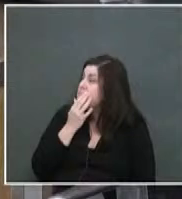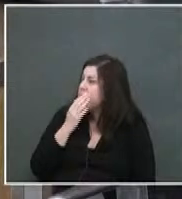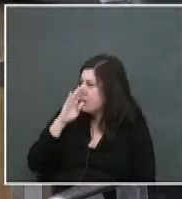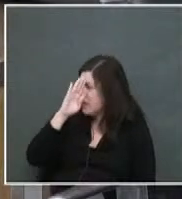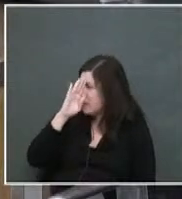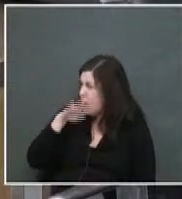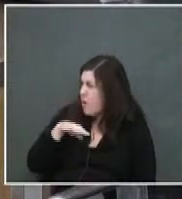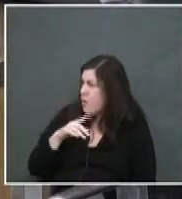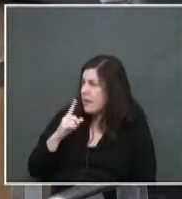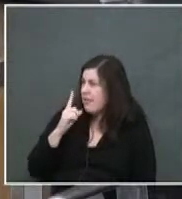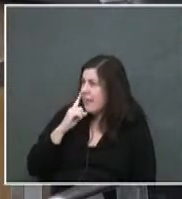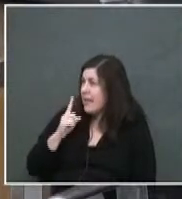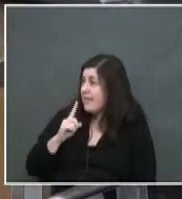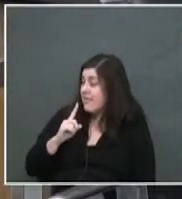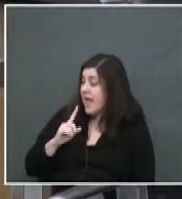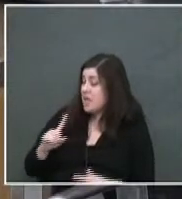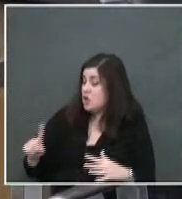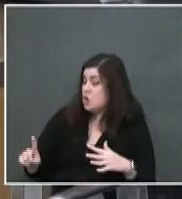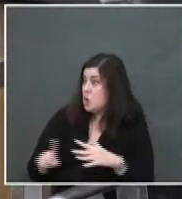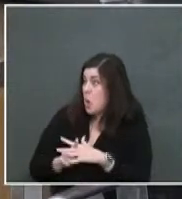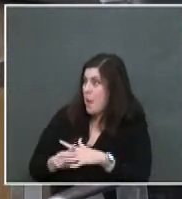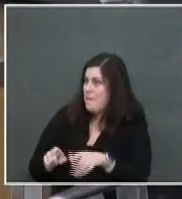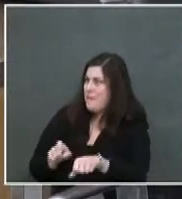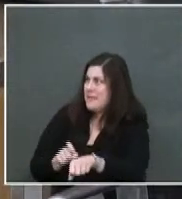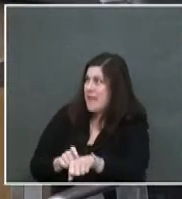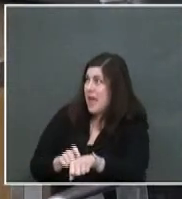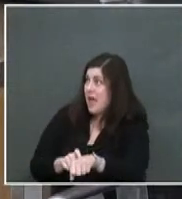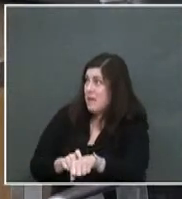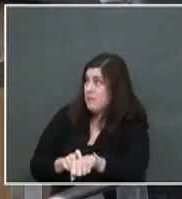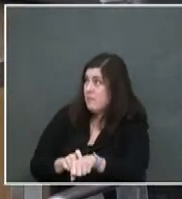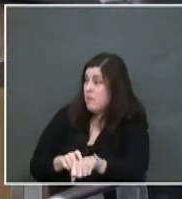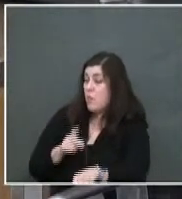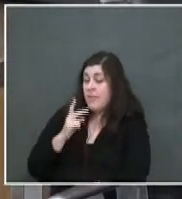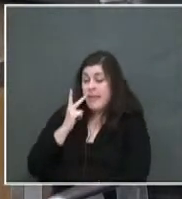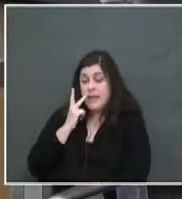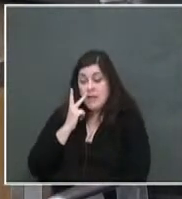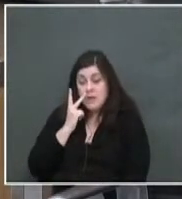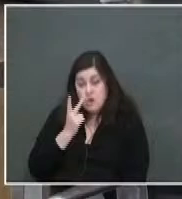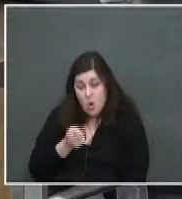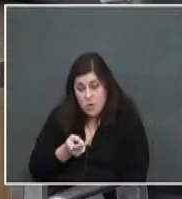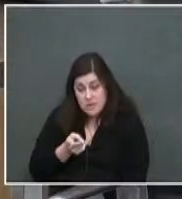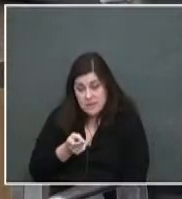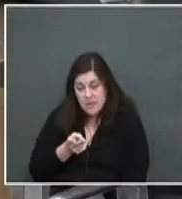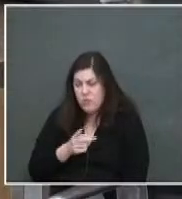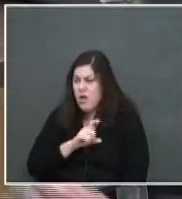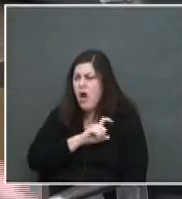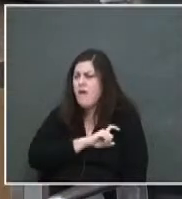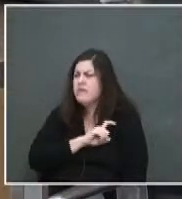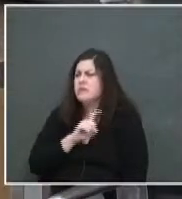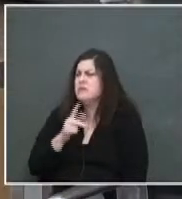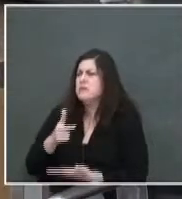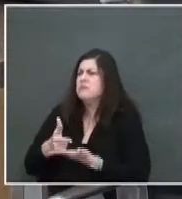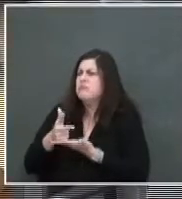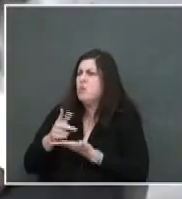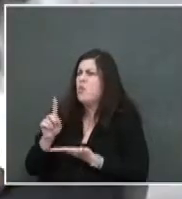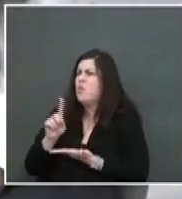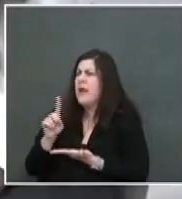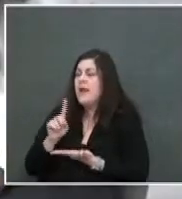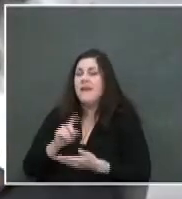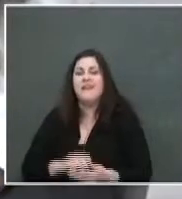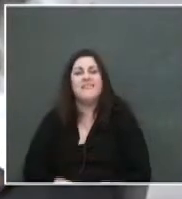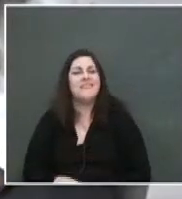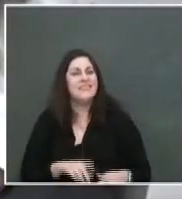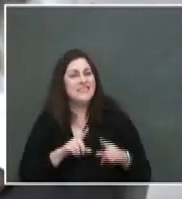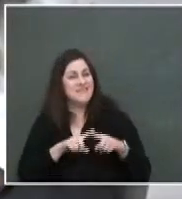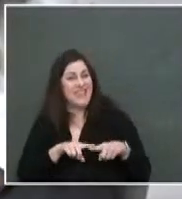estimated, what we think the response time is going to be from where the officers will be coming from to the location in downtown? Well, it will depend